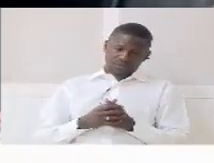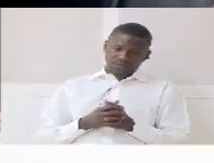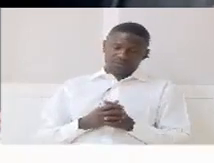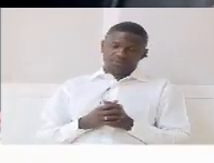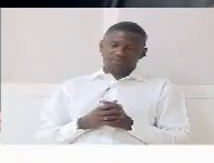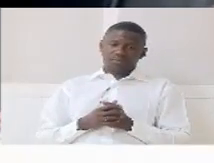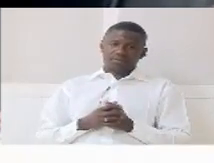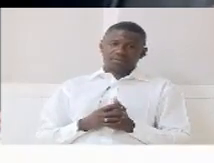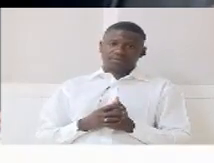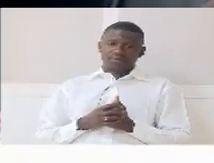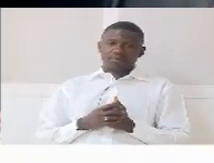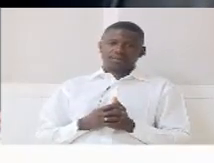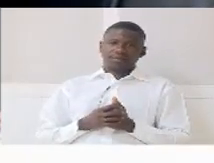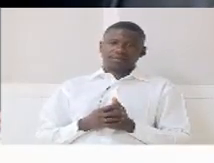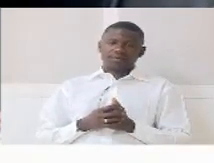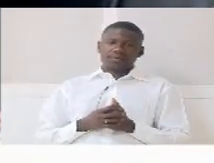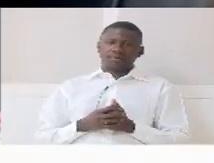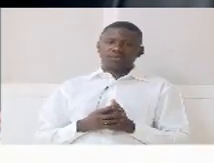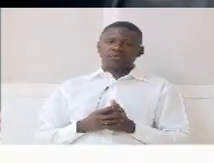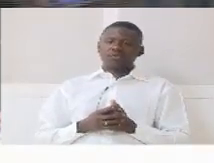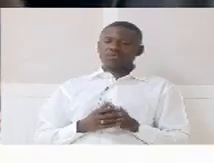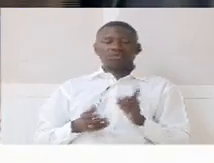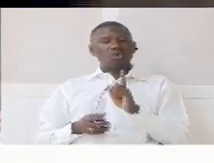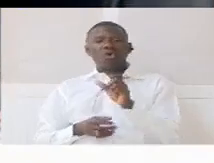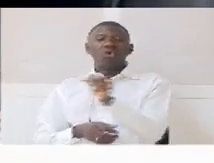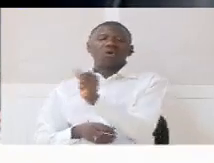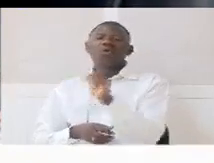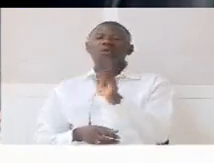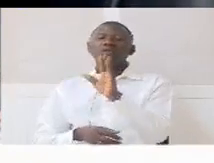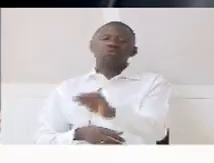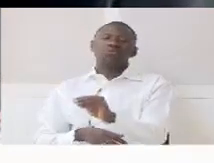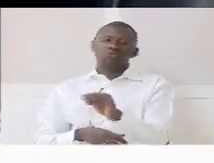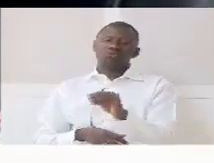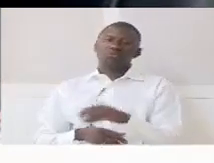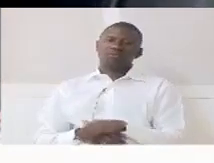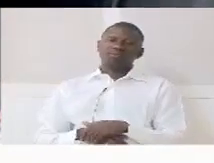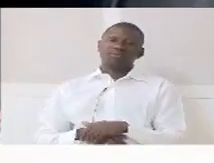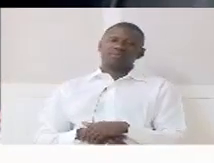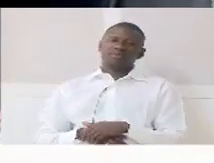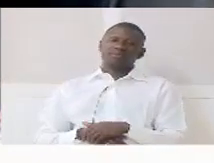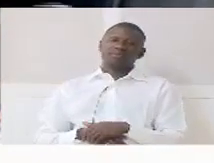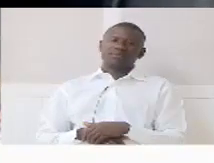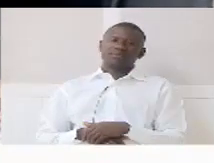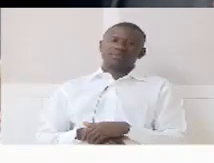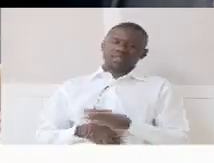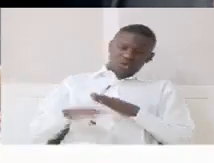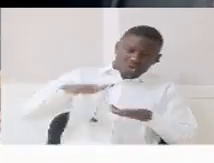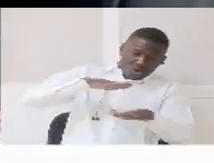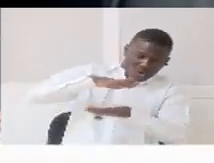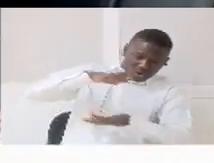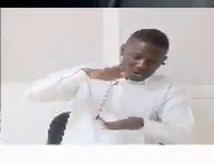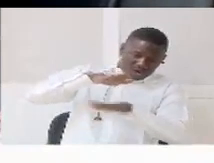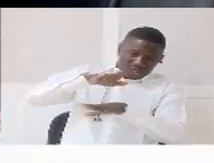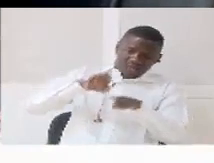Sometimes that is not even enough for all. So others, what do they do? Under that slab. Under the